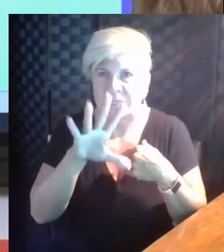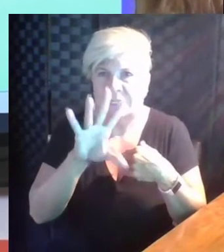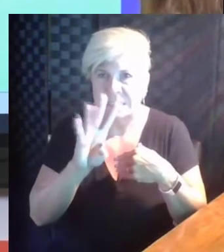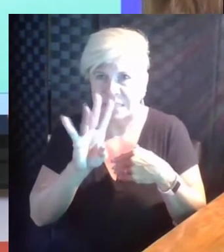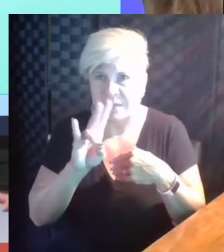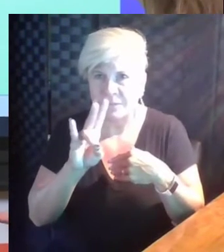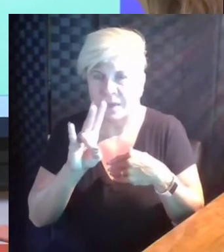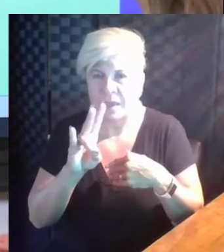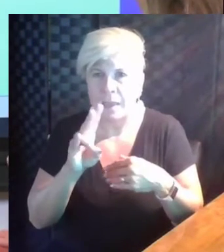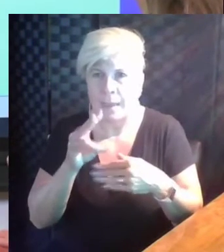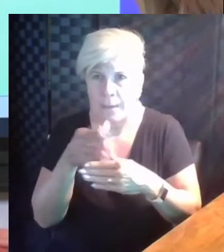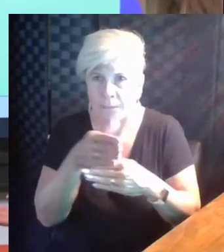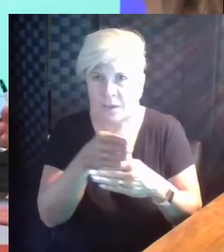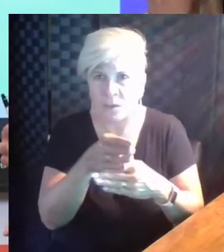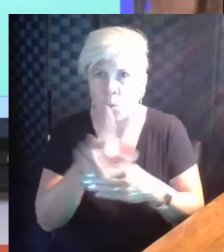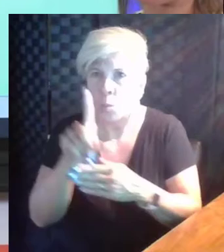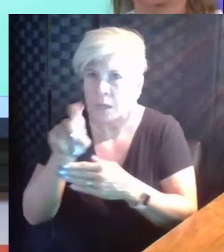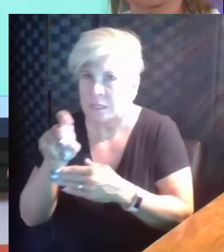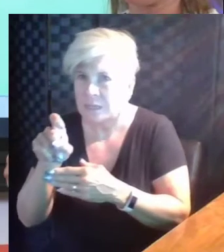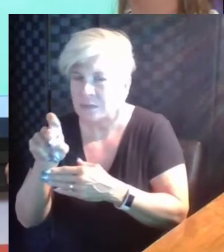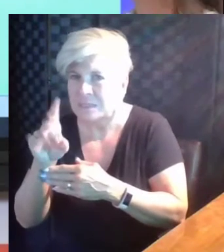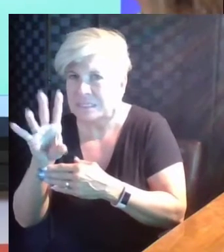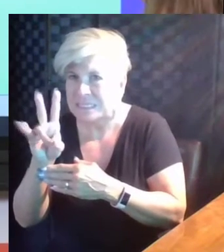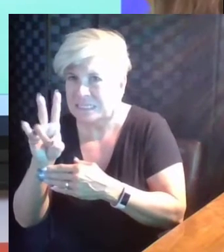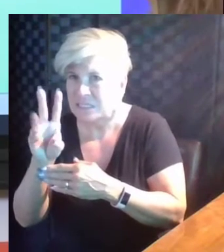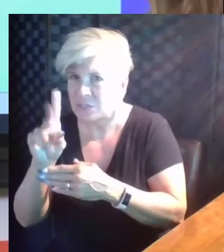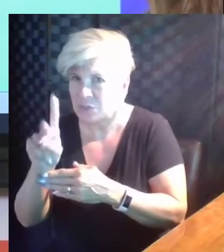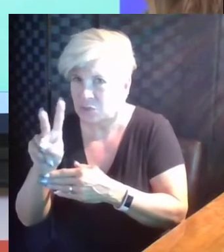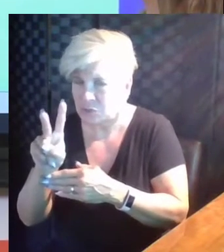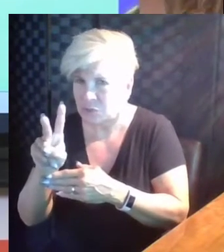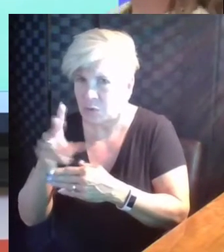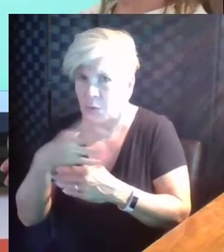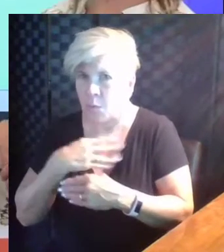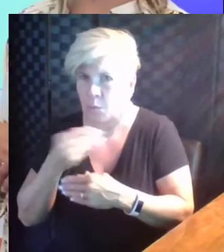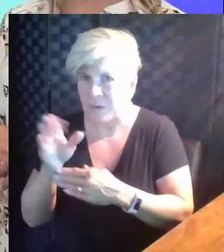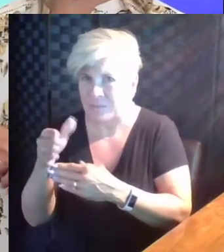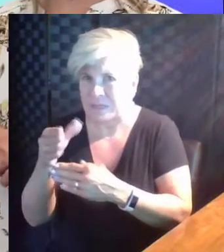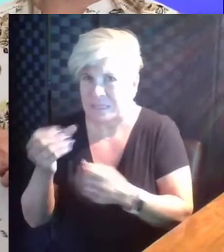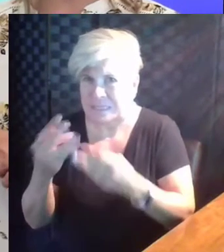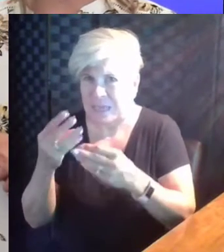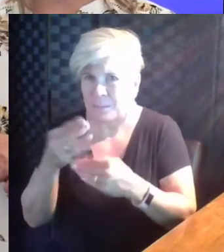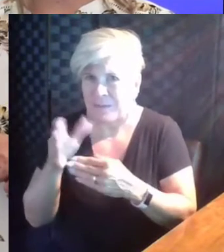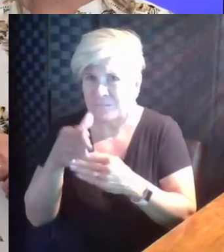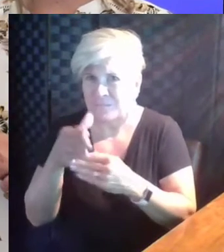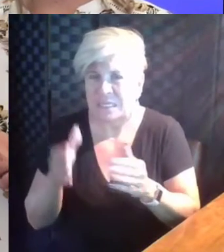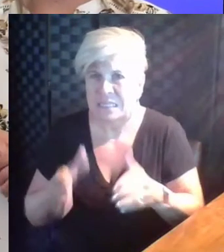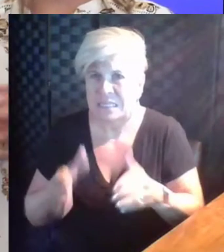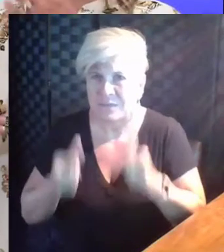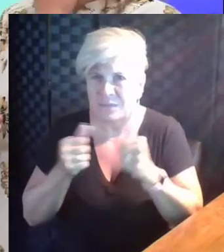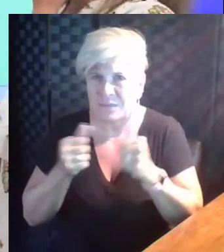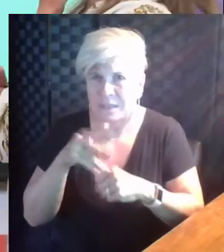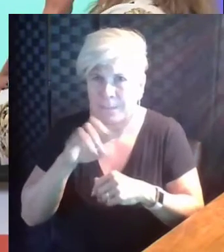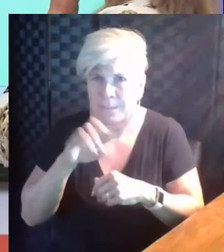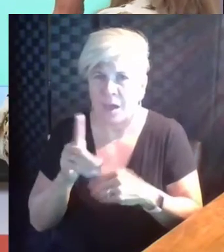minnows and 162 white cloud minnows. Well, how many minnows live in the pond?